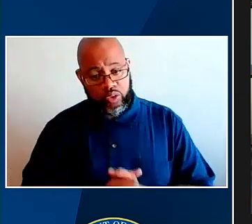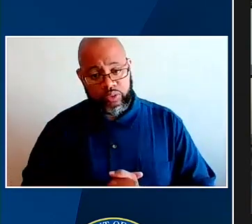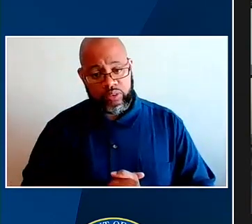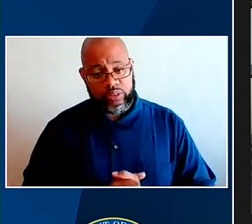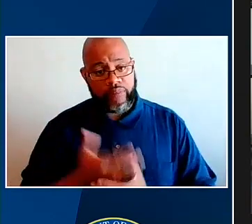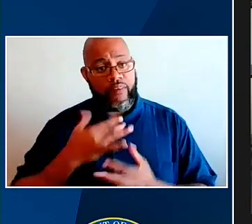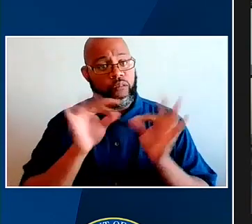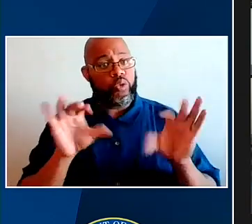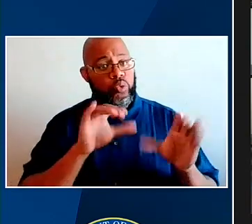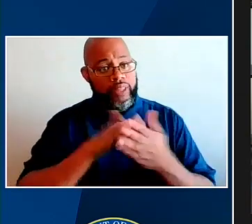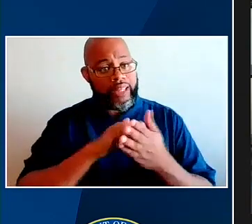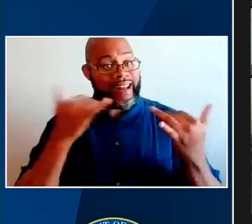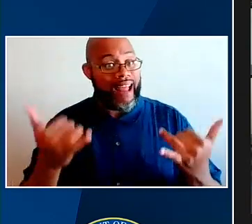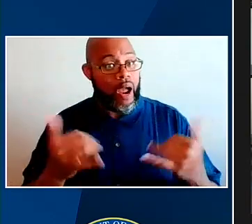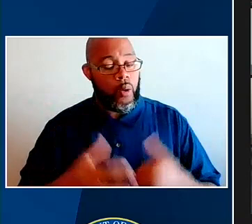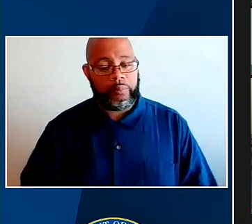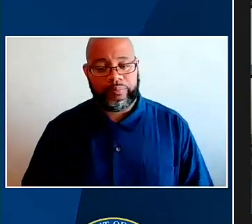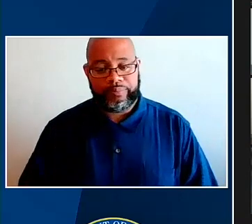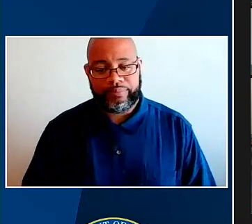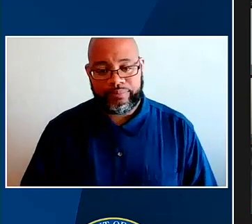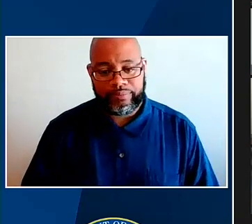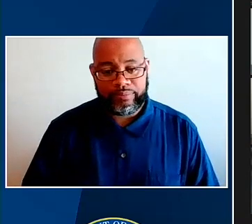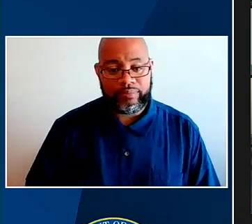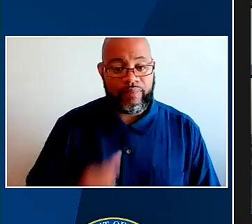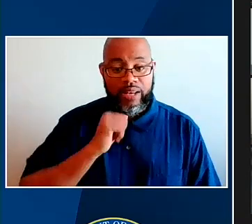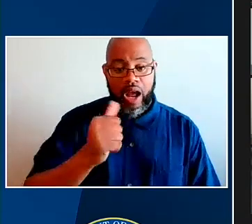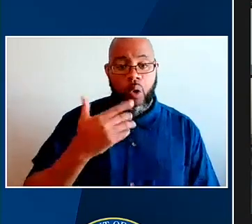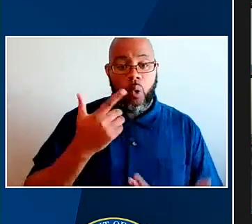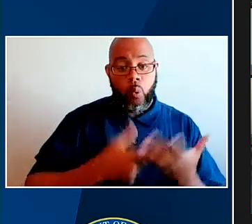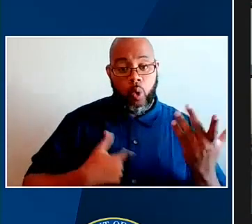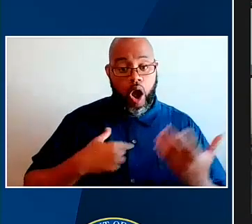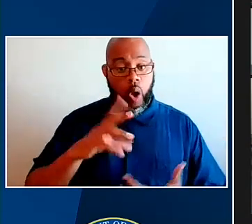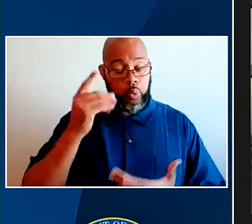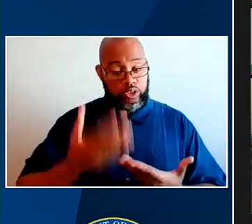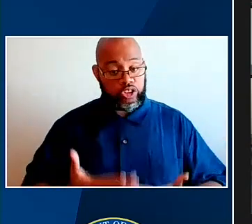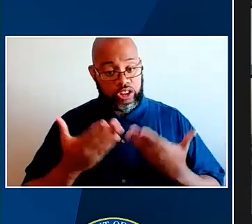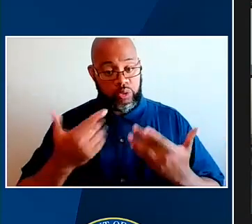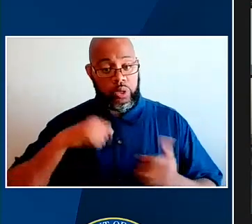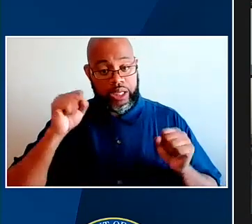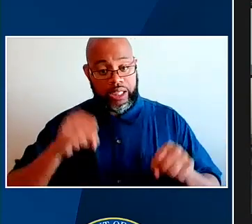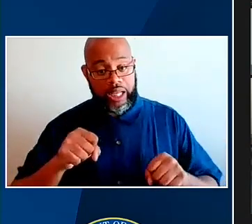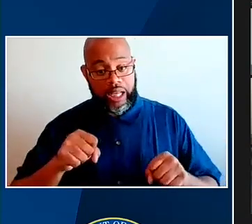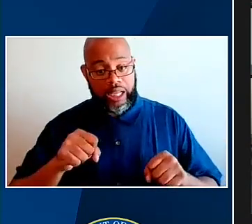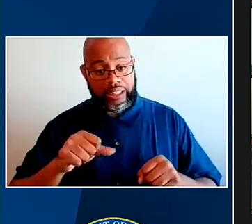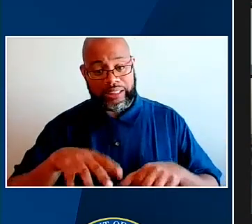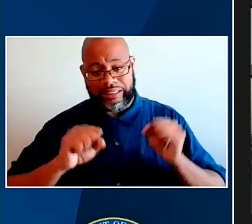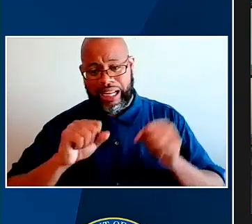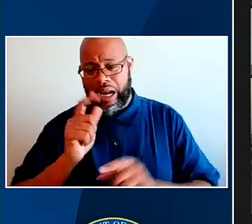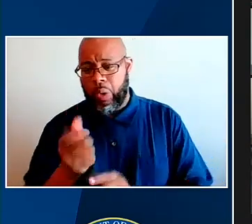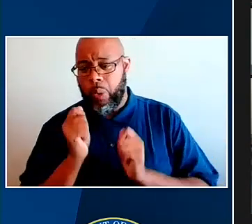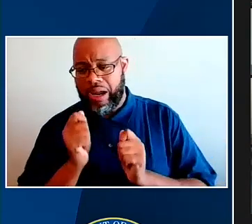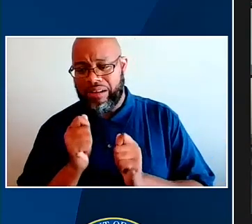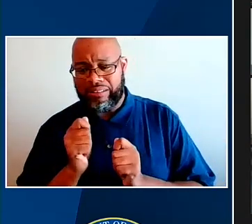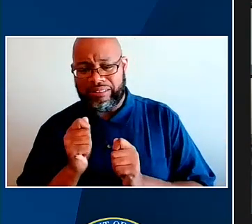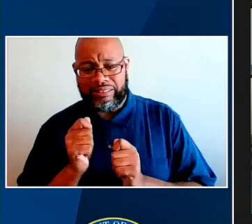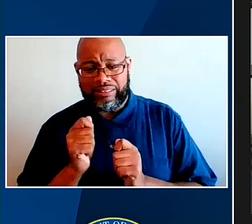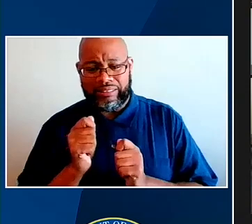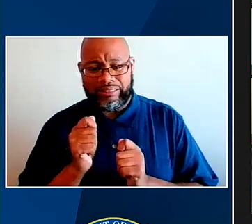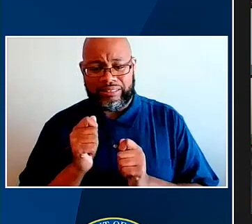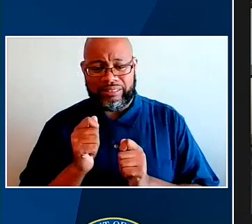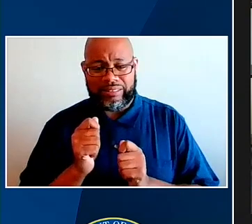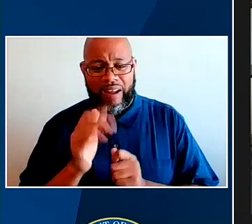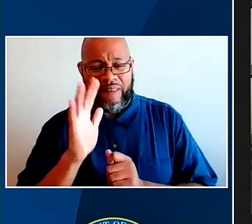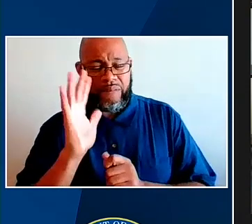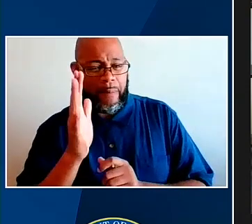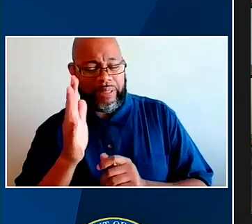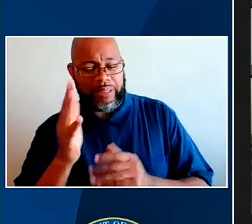free to do so now. Otherwise, what I would suggest is we could just take maybe like a quick 5 or so